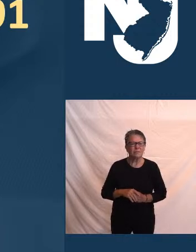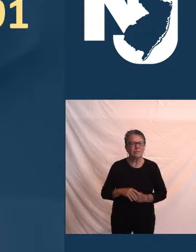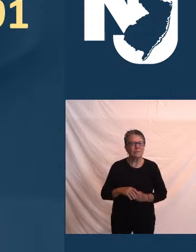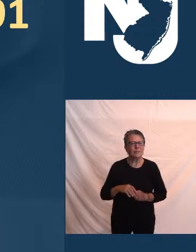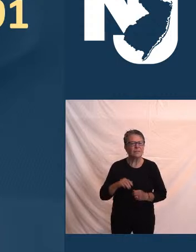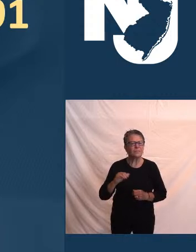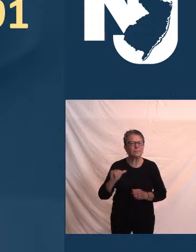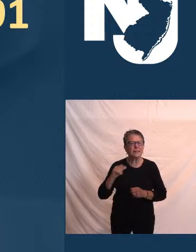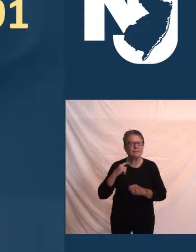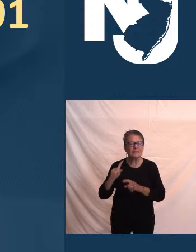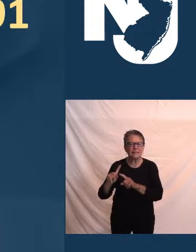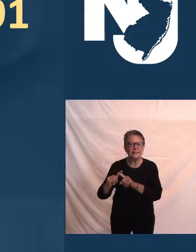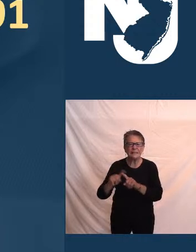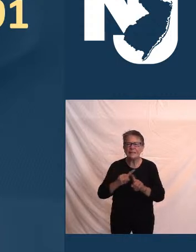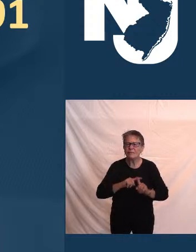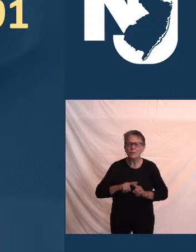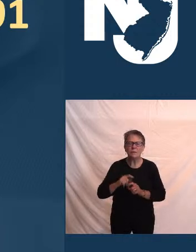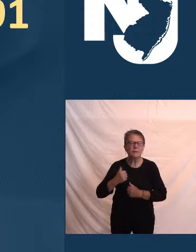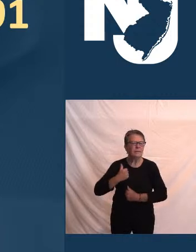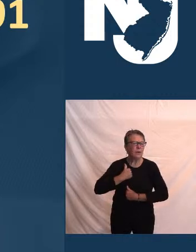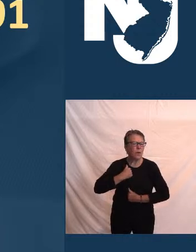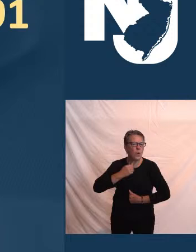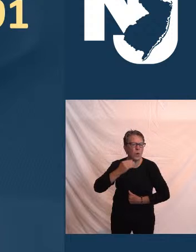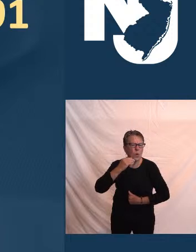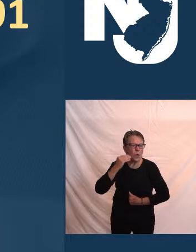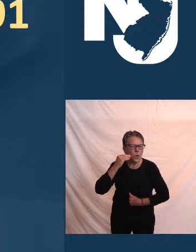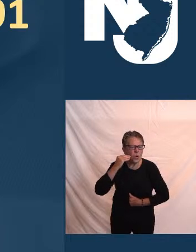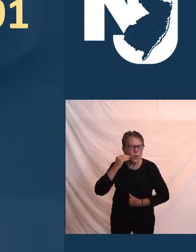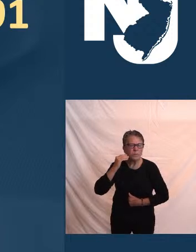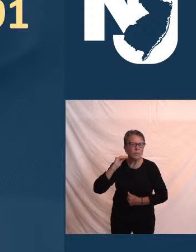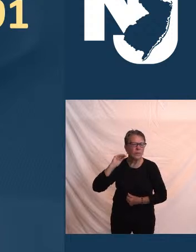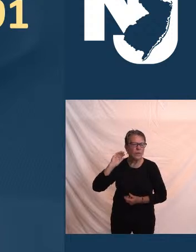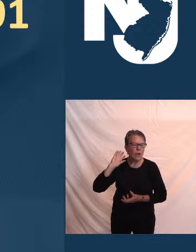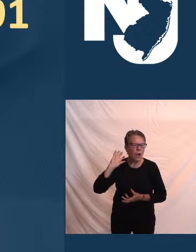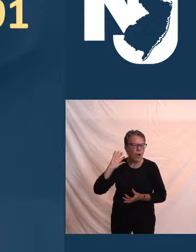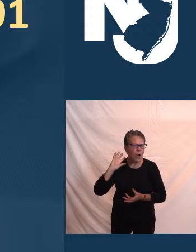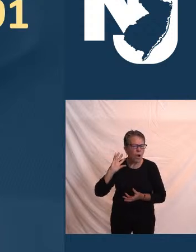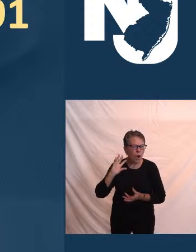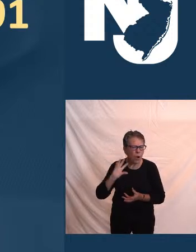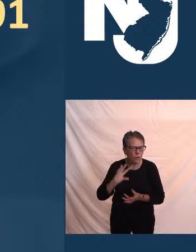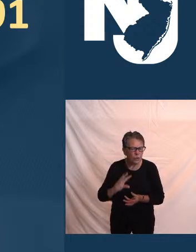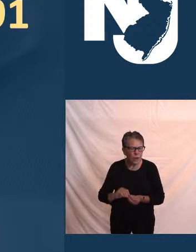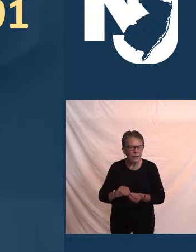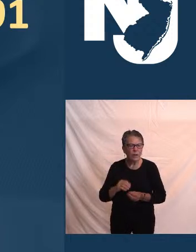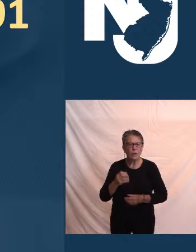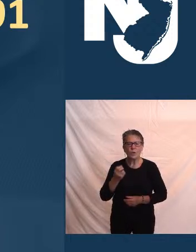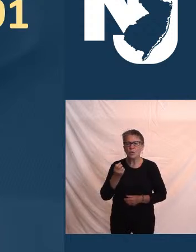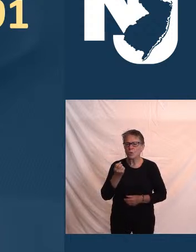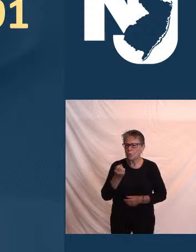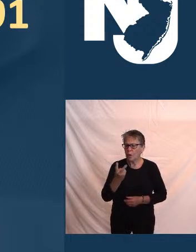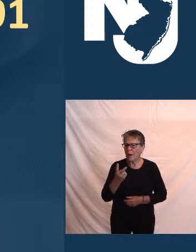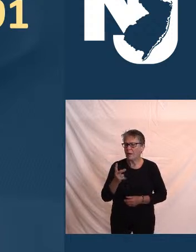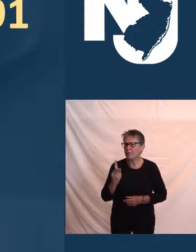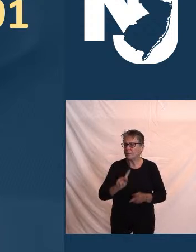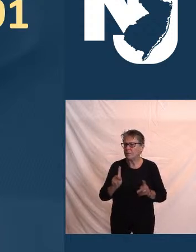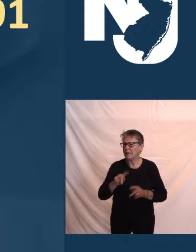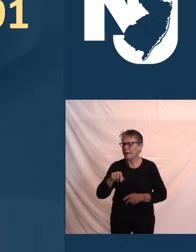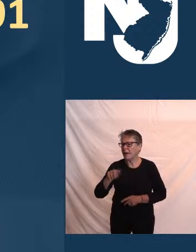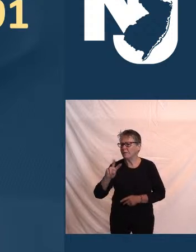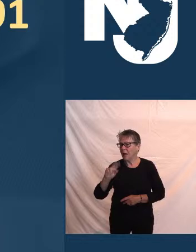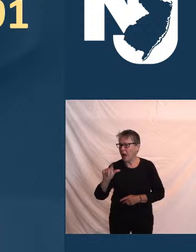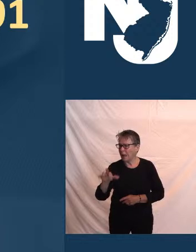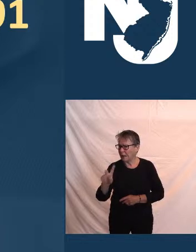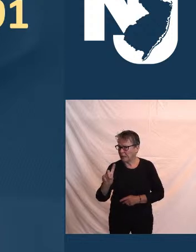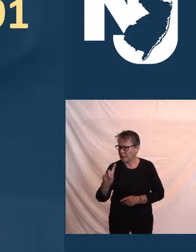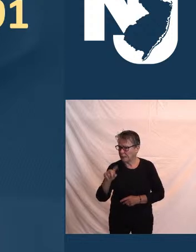confirmed today that the 12th loss in Vineland. So please keep them all in your prayers and their families. So again,